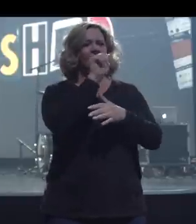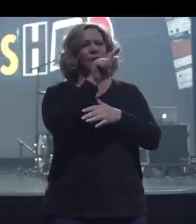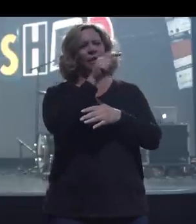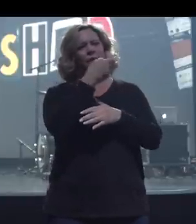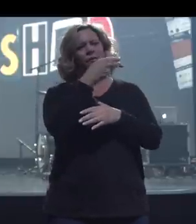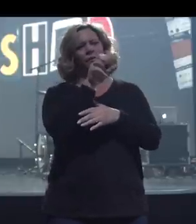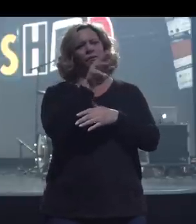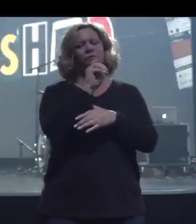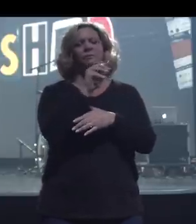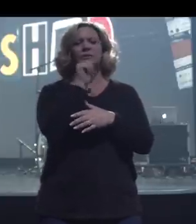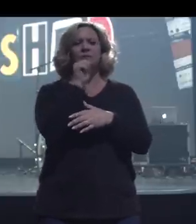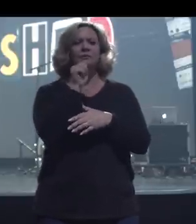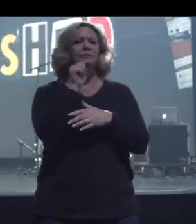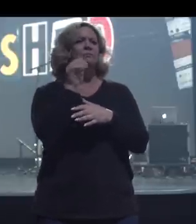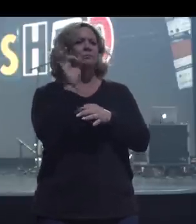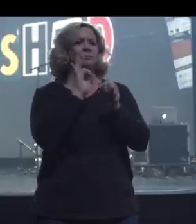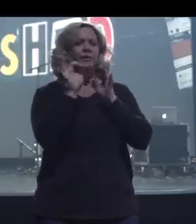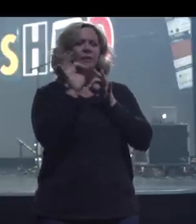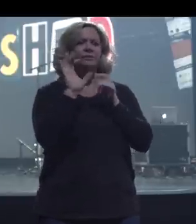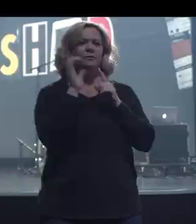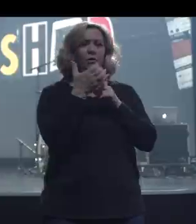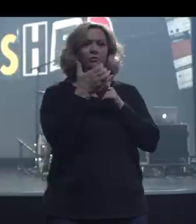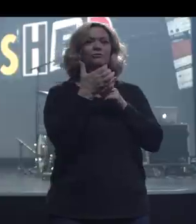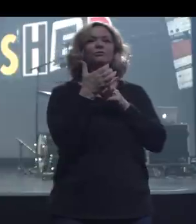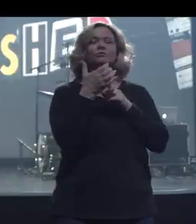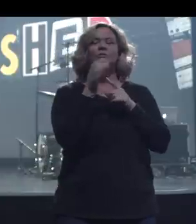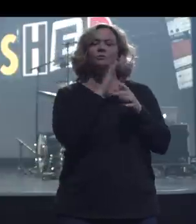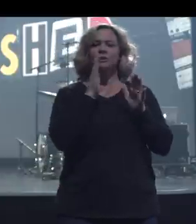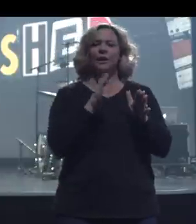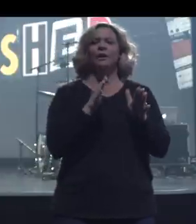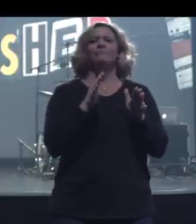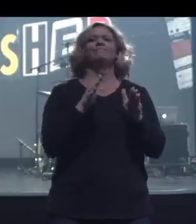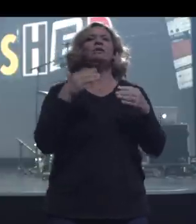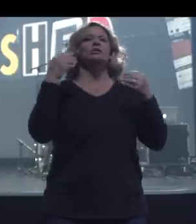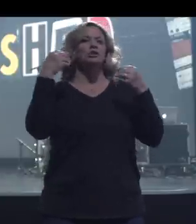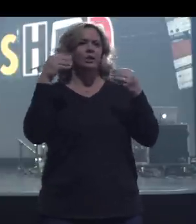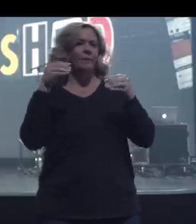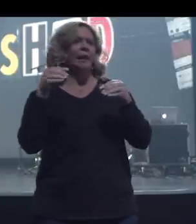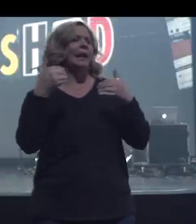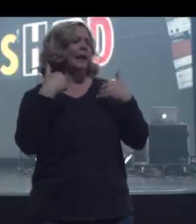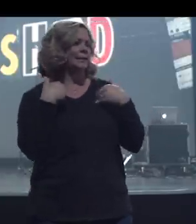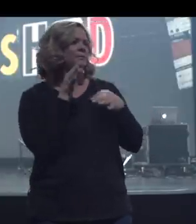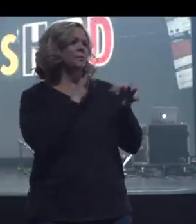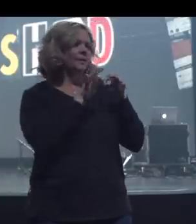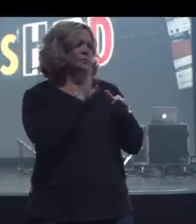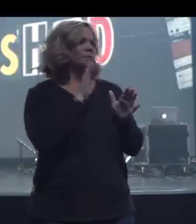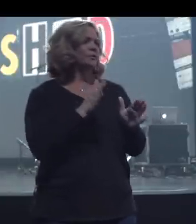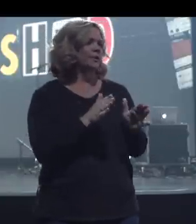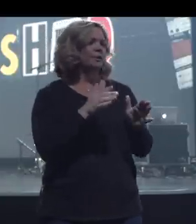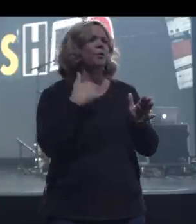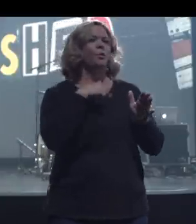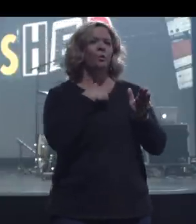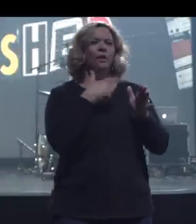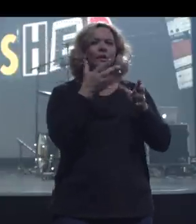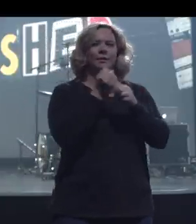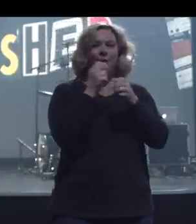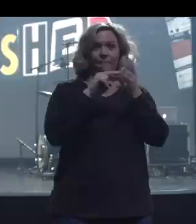replaced cultural Christianity. Shopping has. We now get our meaning in life from what we consume.